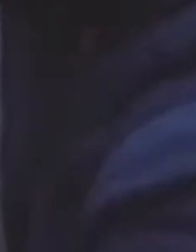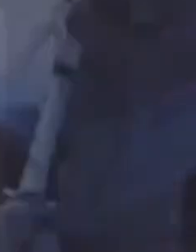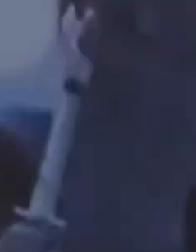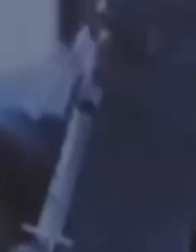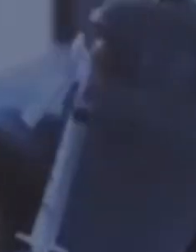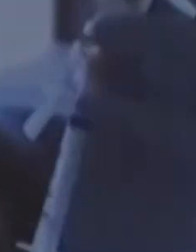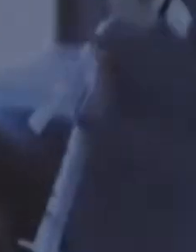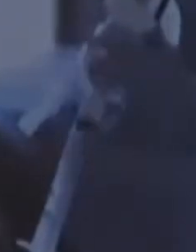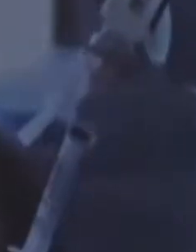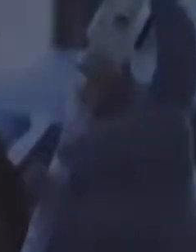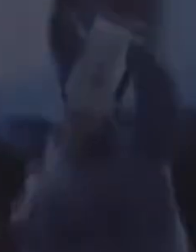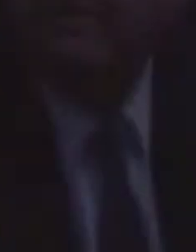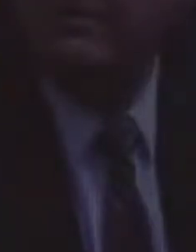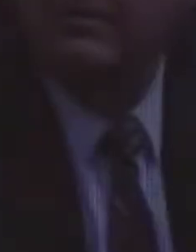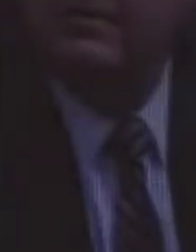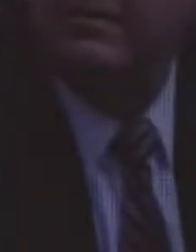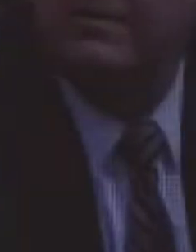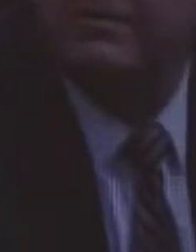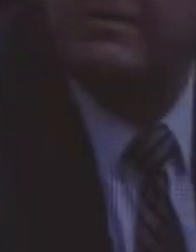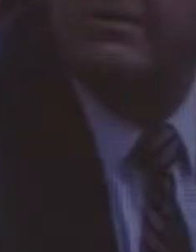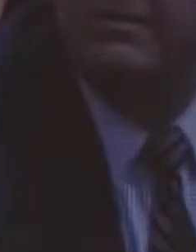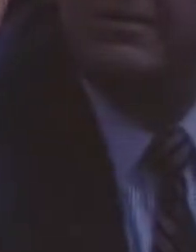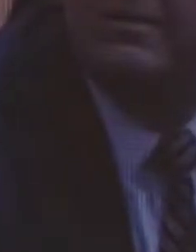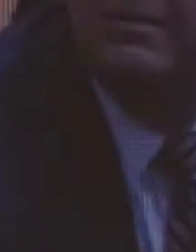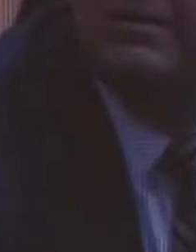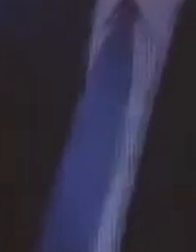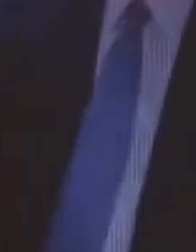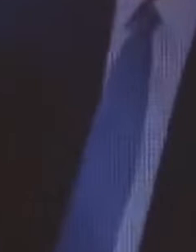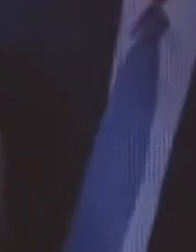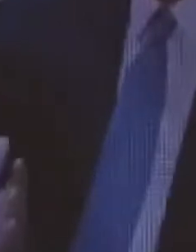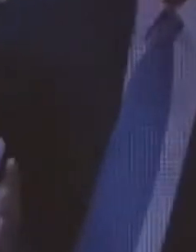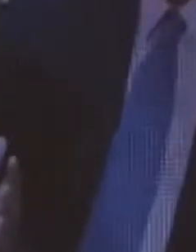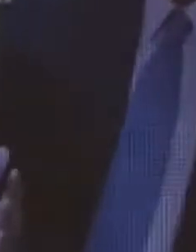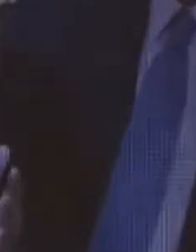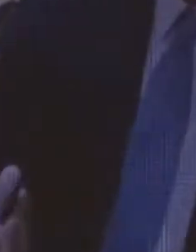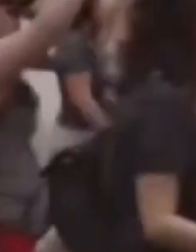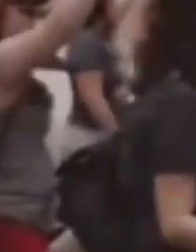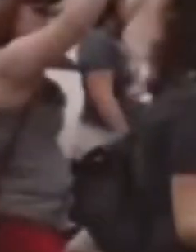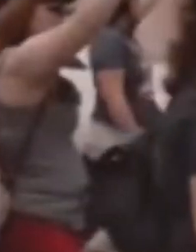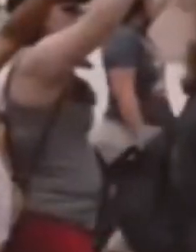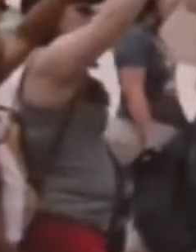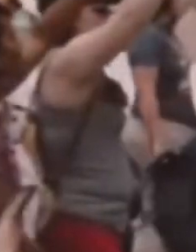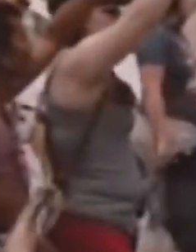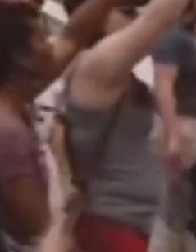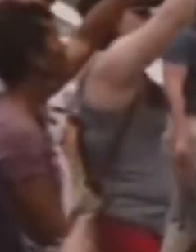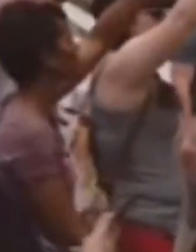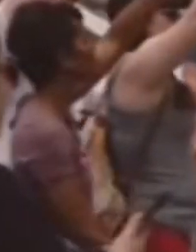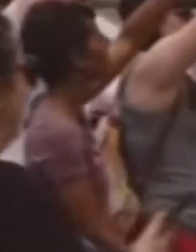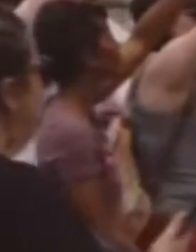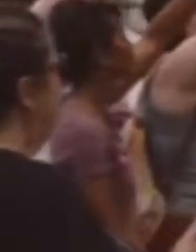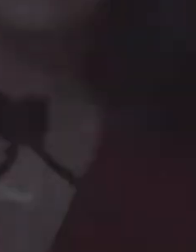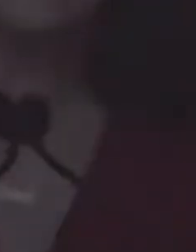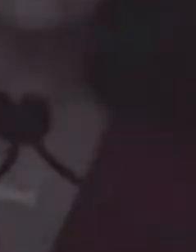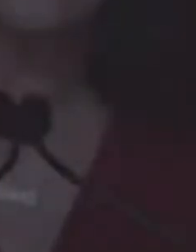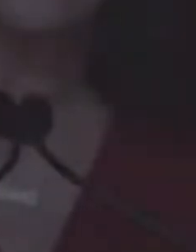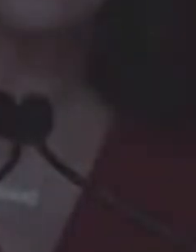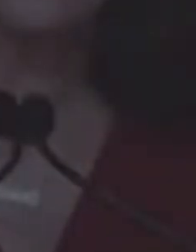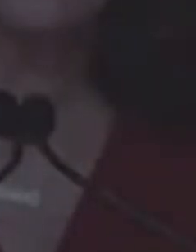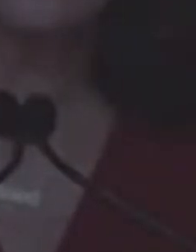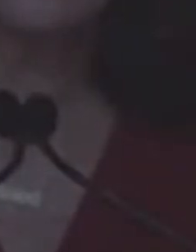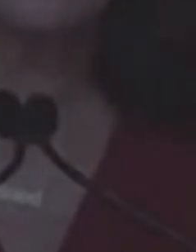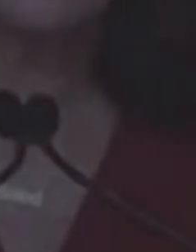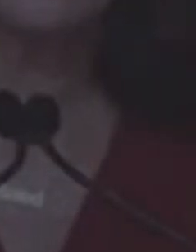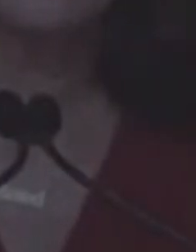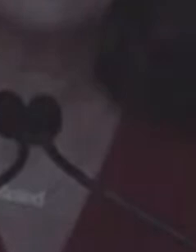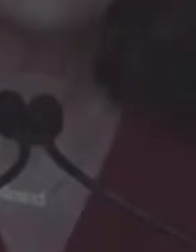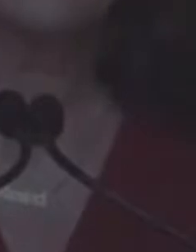on vaccinations. And at a time when states like Texas and Florida are restricting a woman's right to choose, this governor